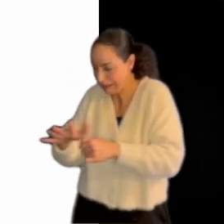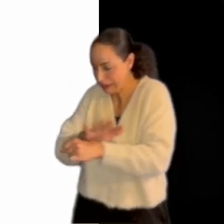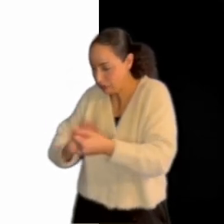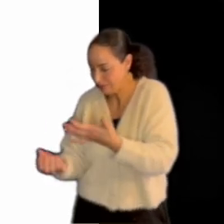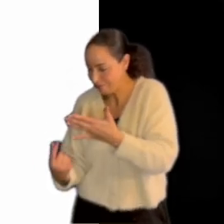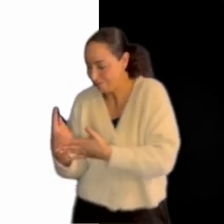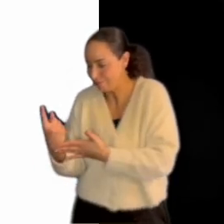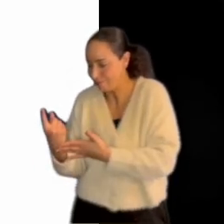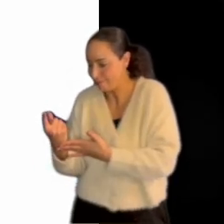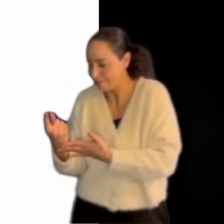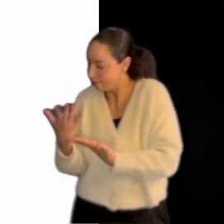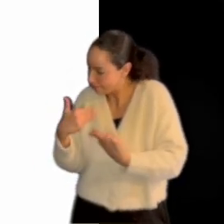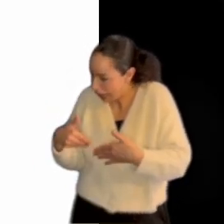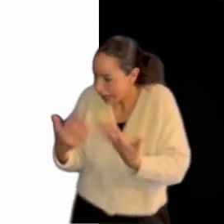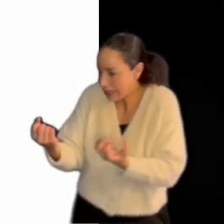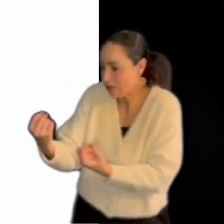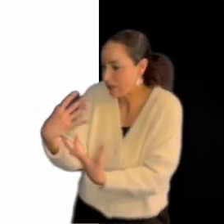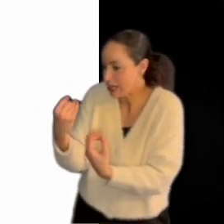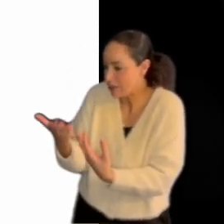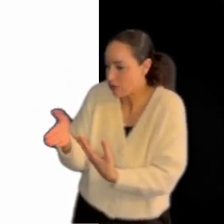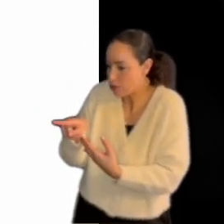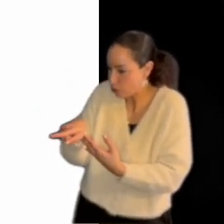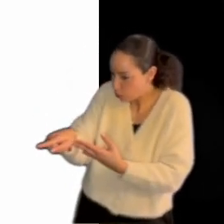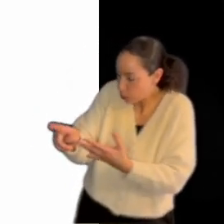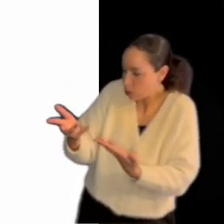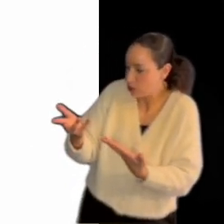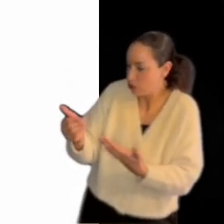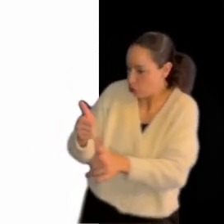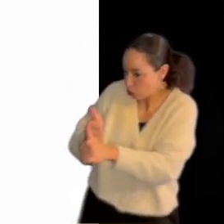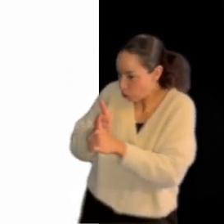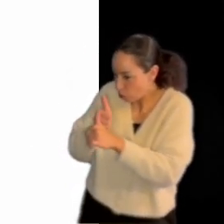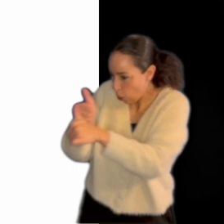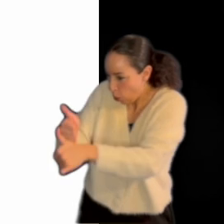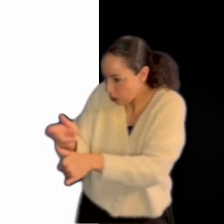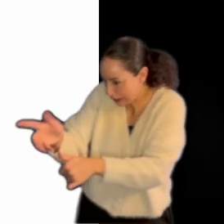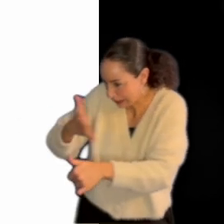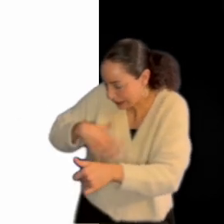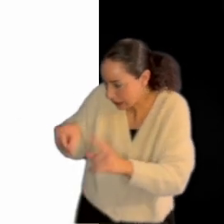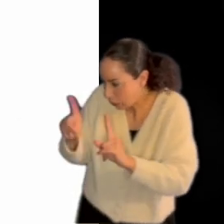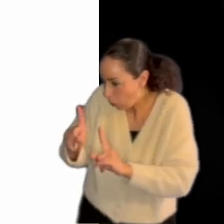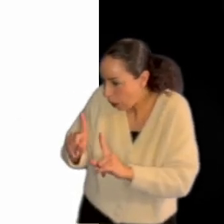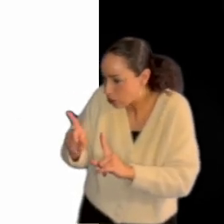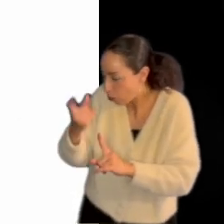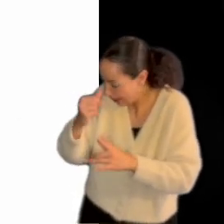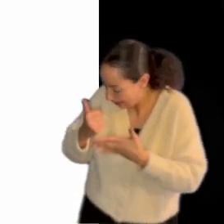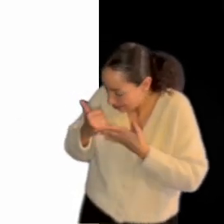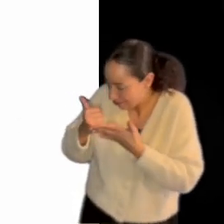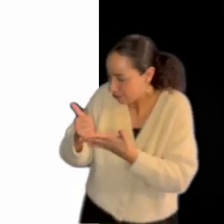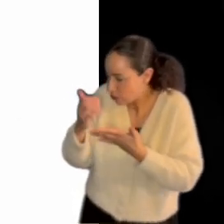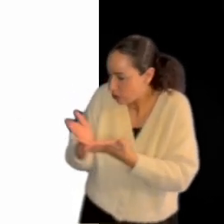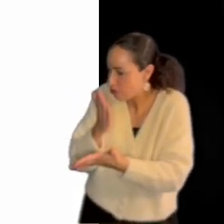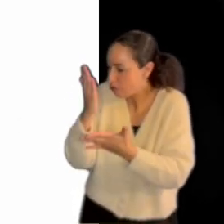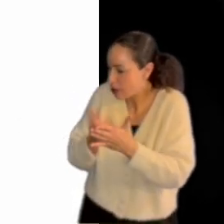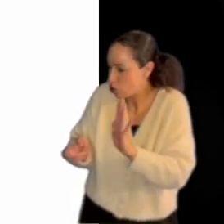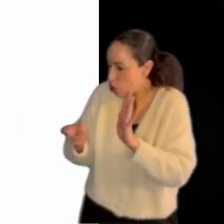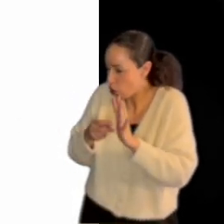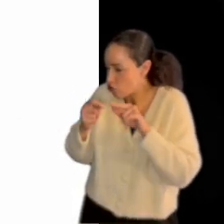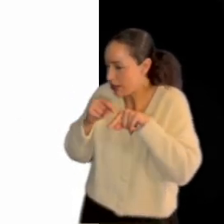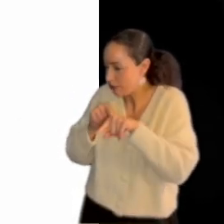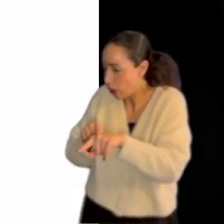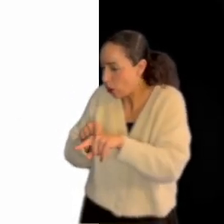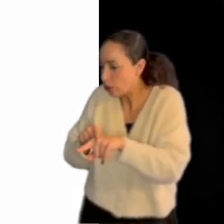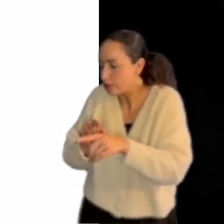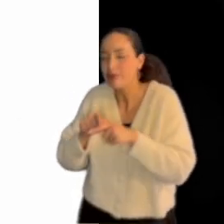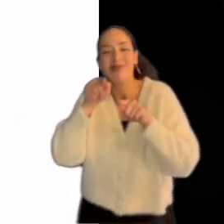from you about what support you may need to assist you in maintaining your tenancy. This version is far from perfect, and I have no doubt